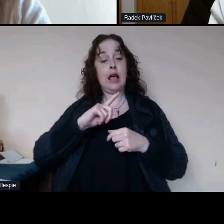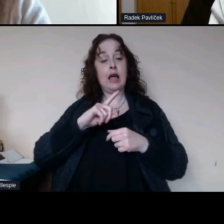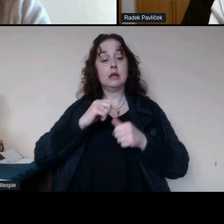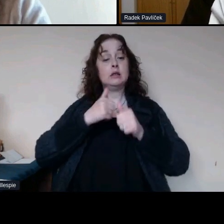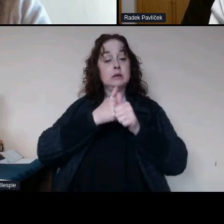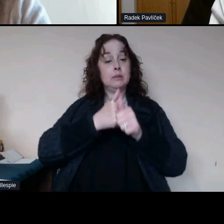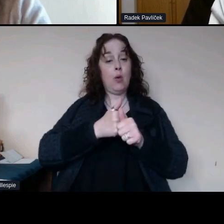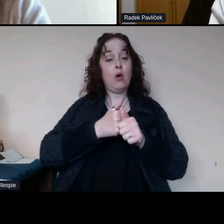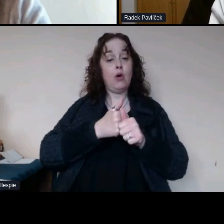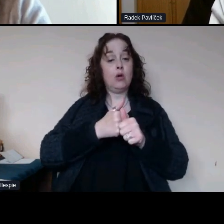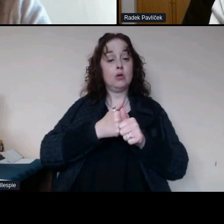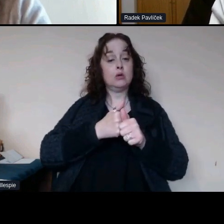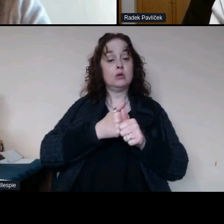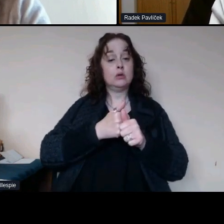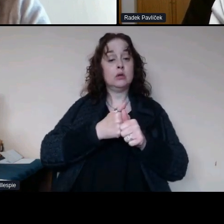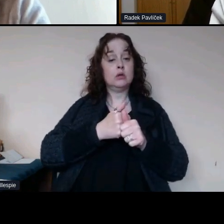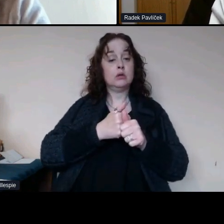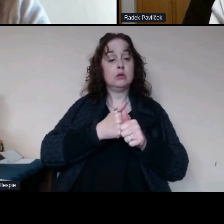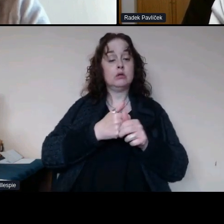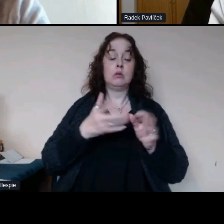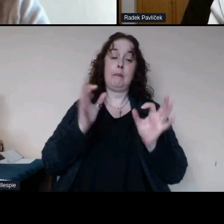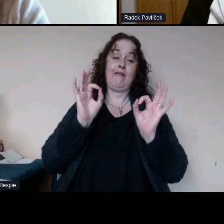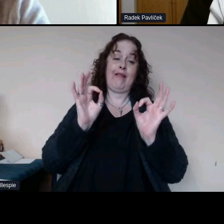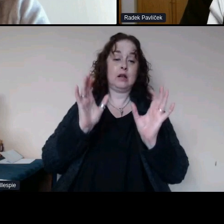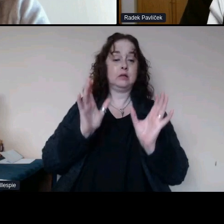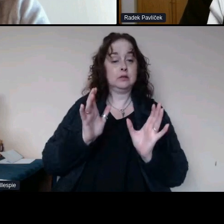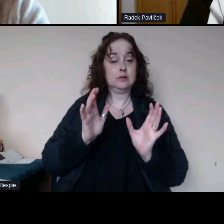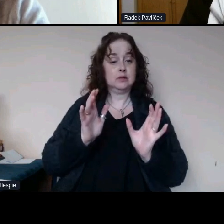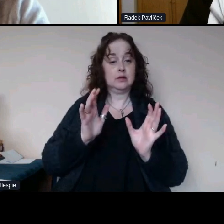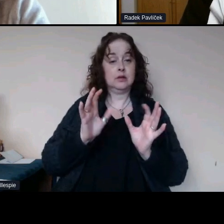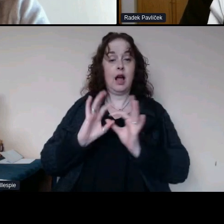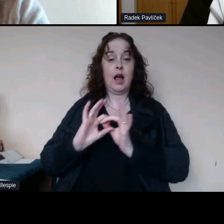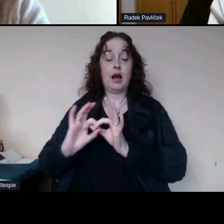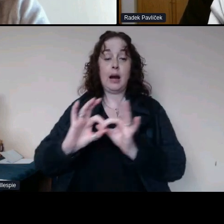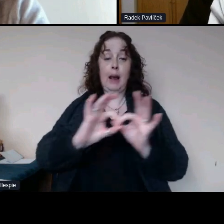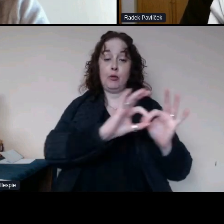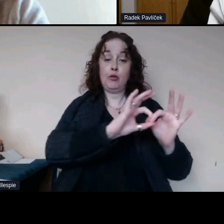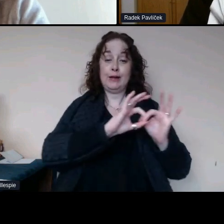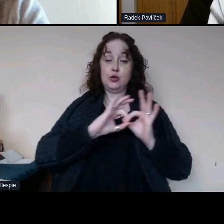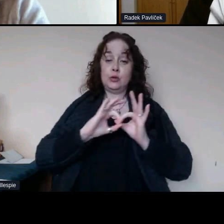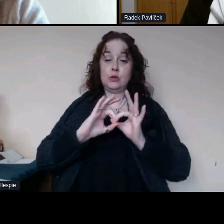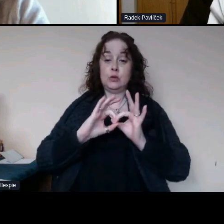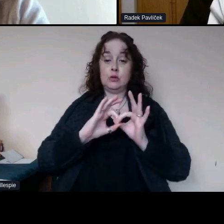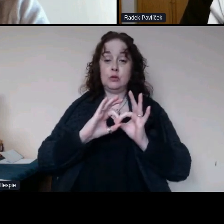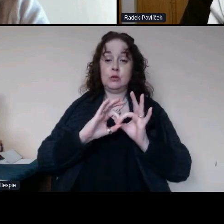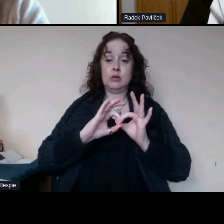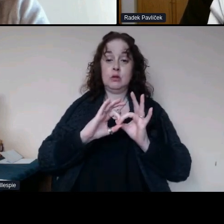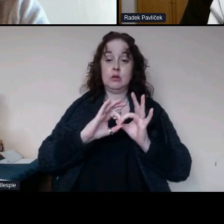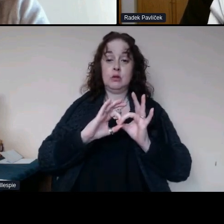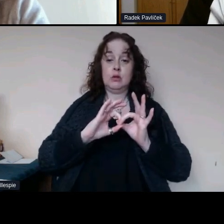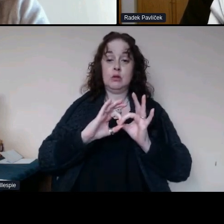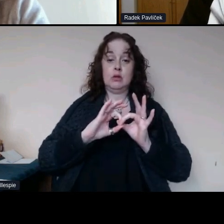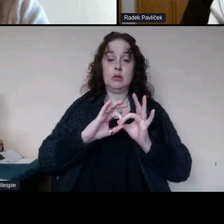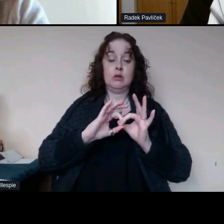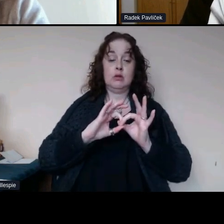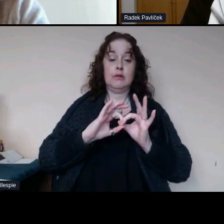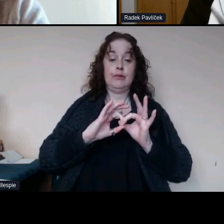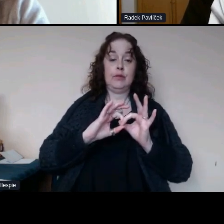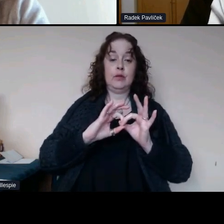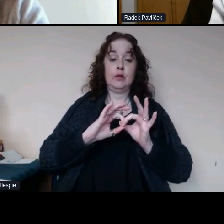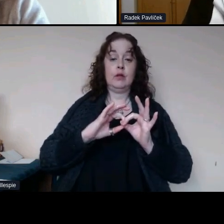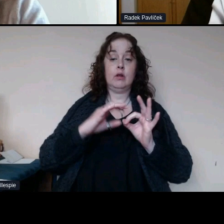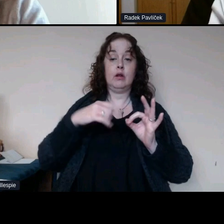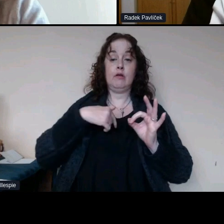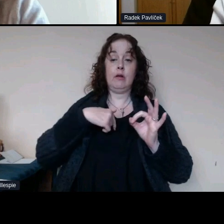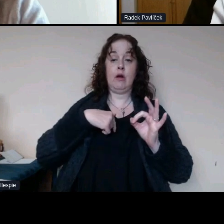is simply perfect, and the collaboration is well for me, or goes